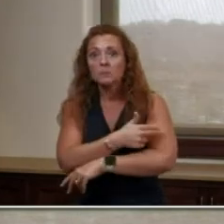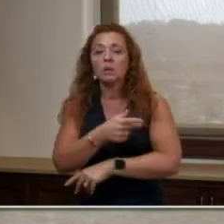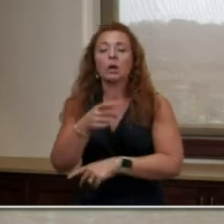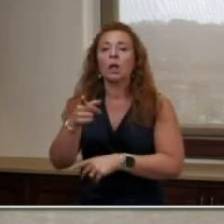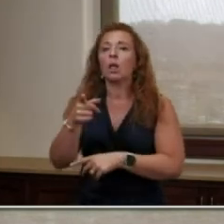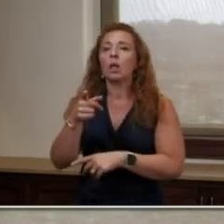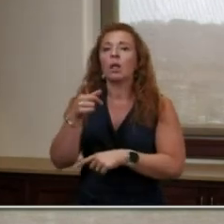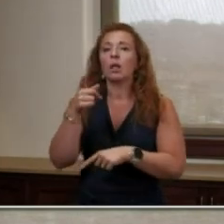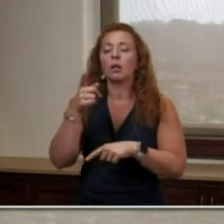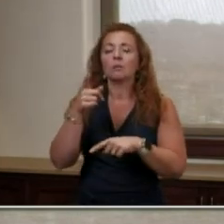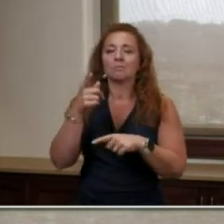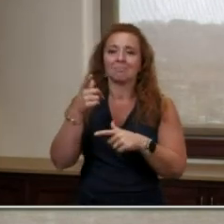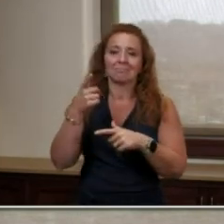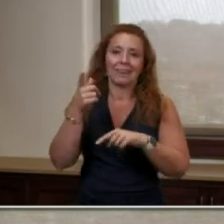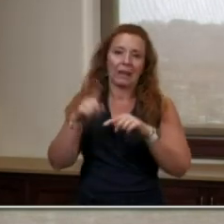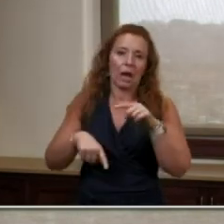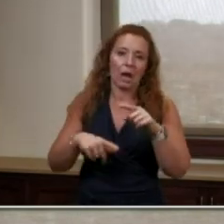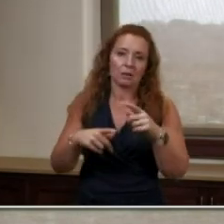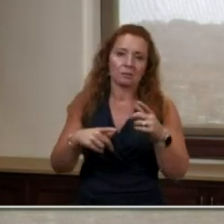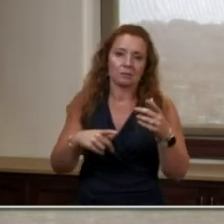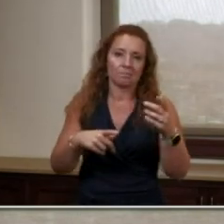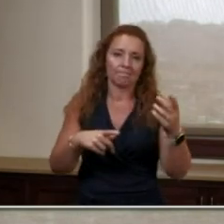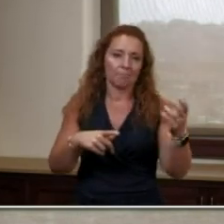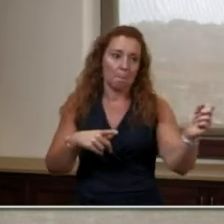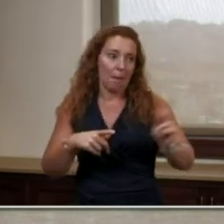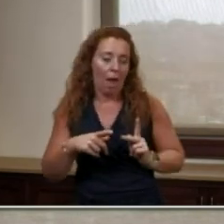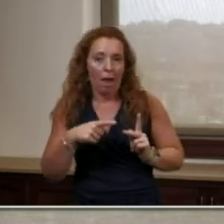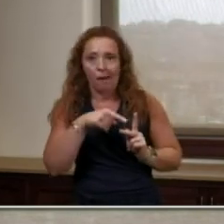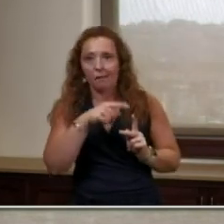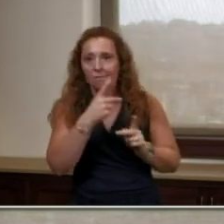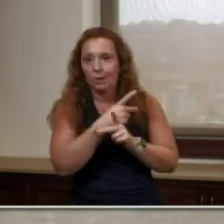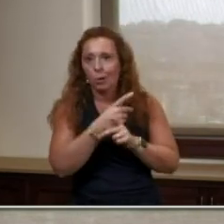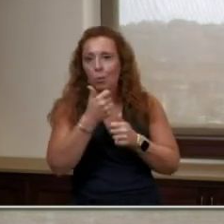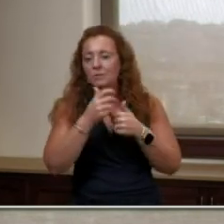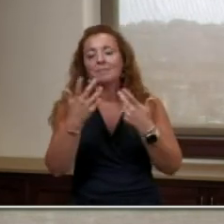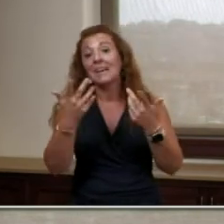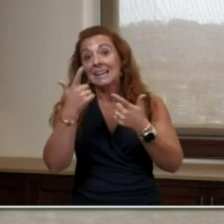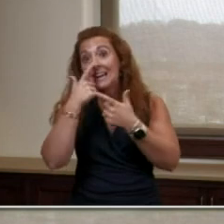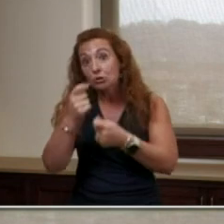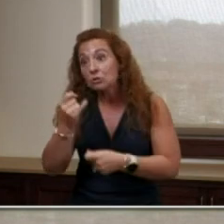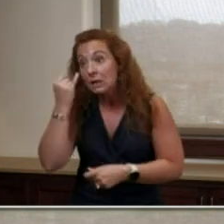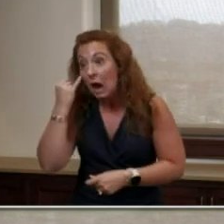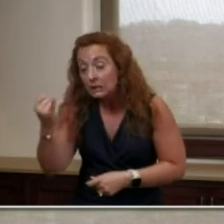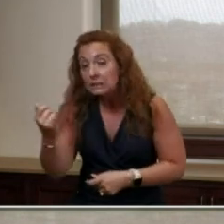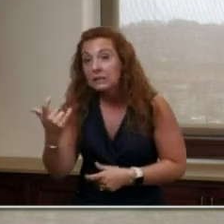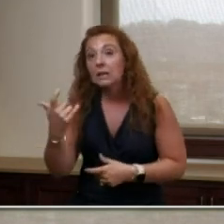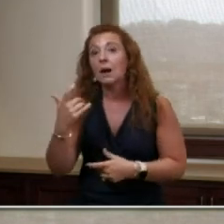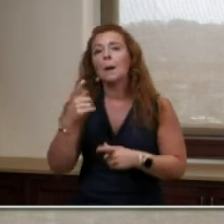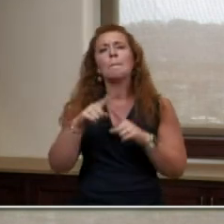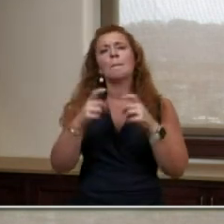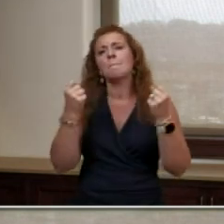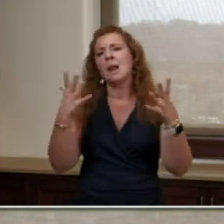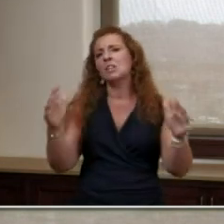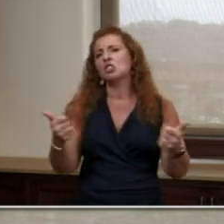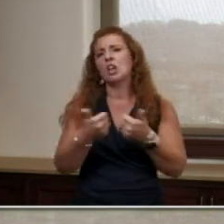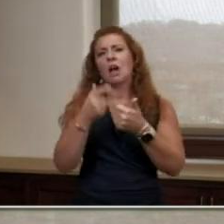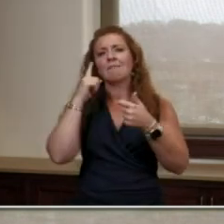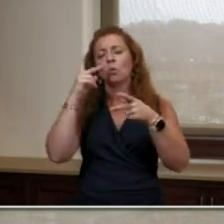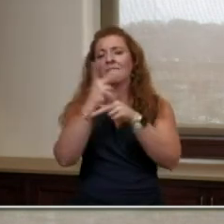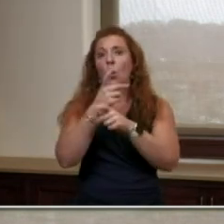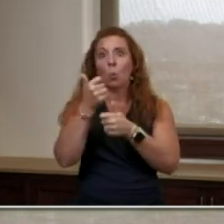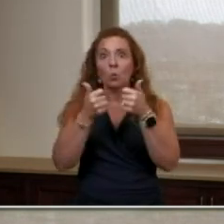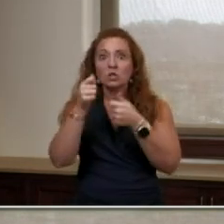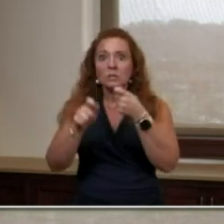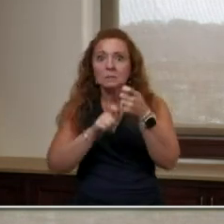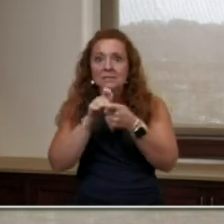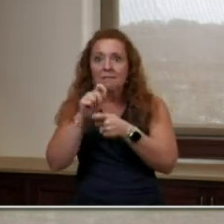for sequencing. So there's lots of challenges to that. It is an interesting idea and concept, but it's not currently happening,